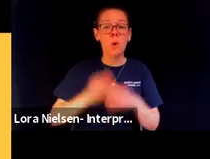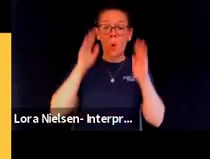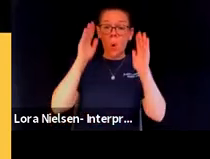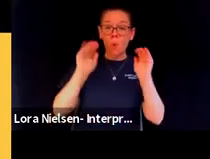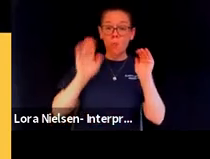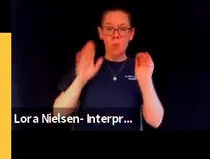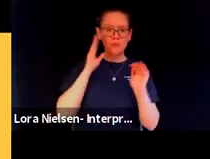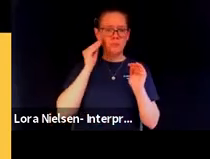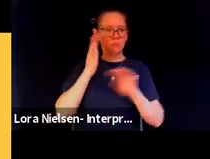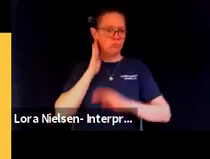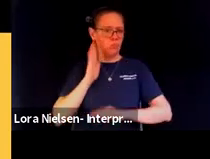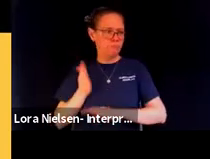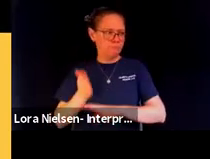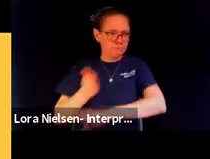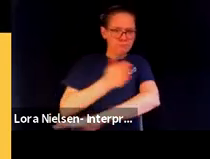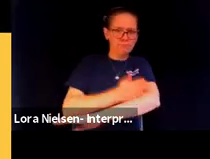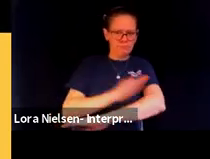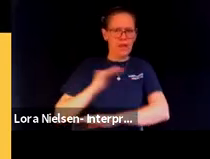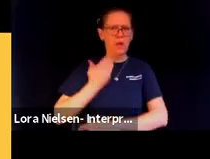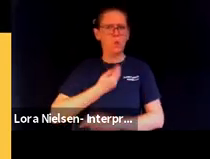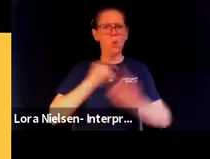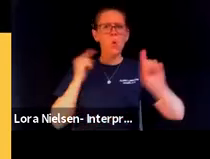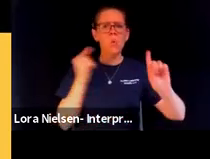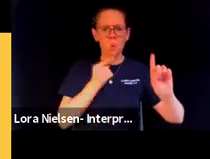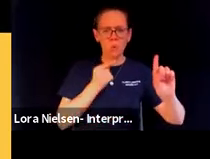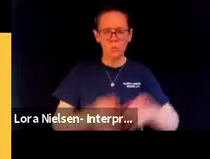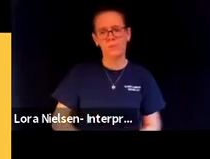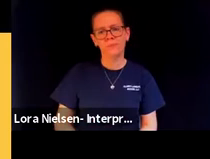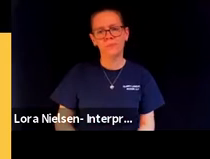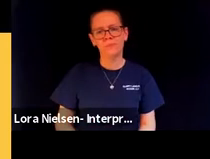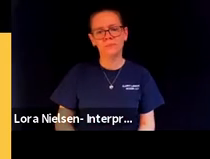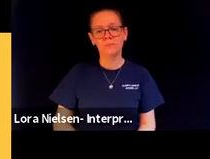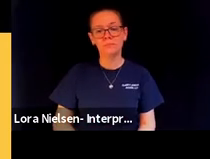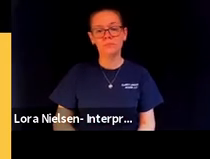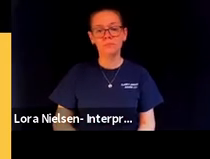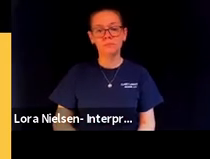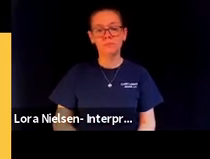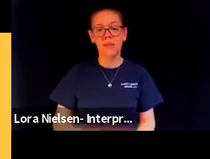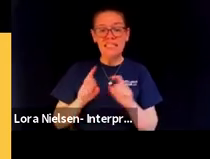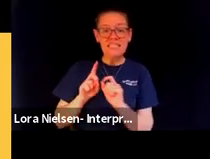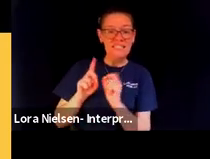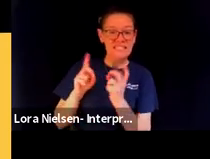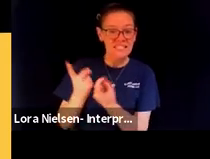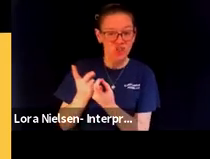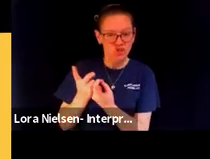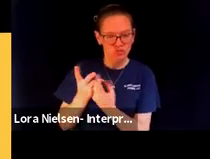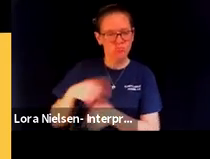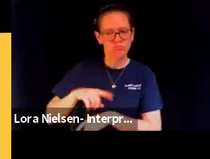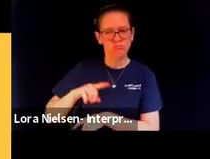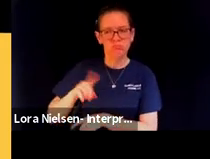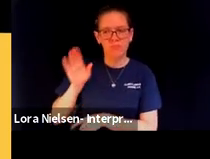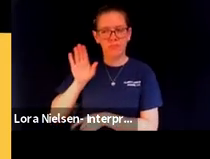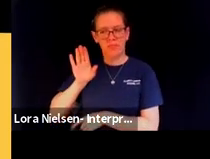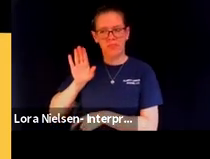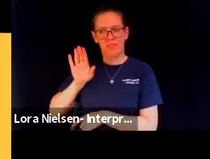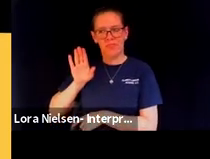company. So that's really what we're here for. And the district is kind of the other side of that, where they're our customer, right? And we're trying to make sure that their